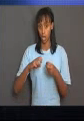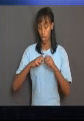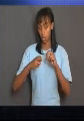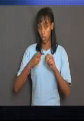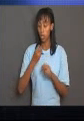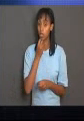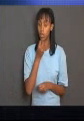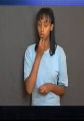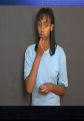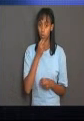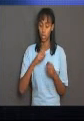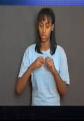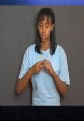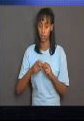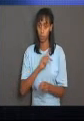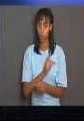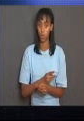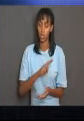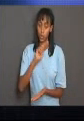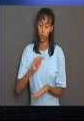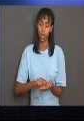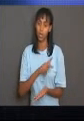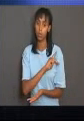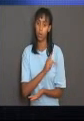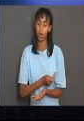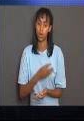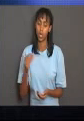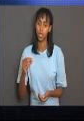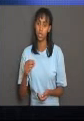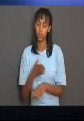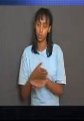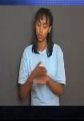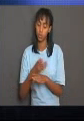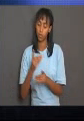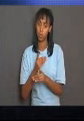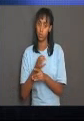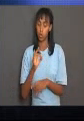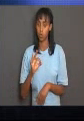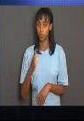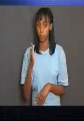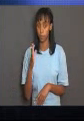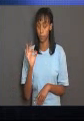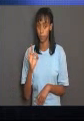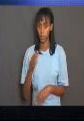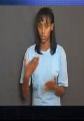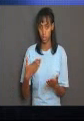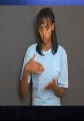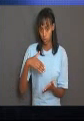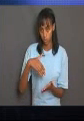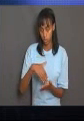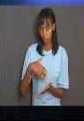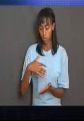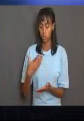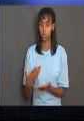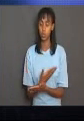Hydroelectric power, nuclear power, and wood are forms of renewable energy that